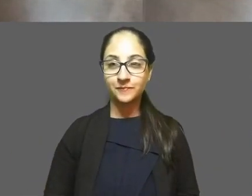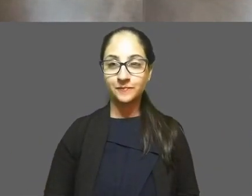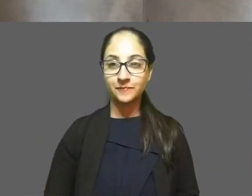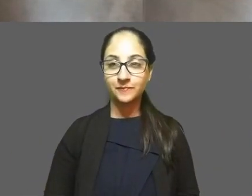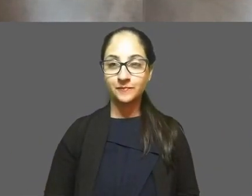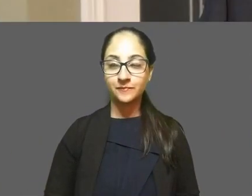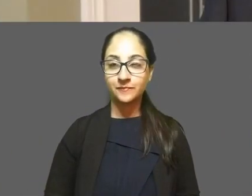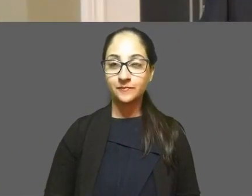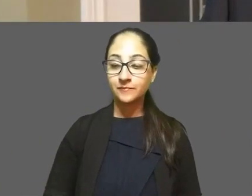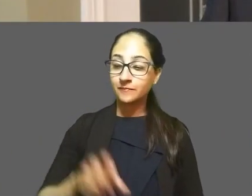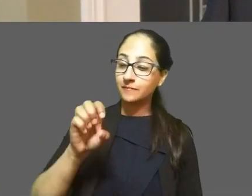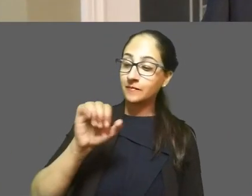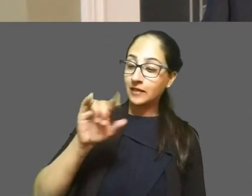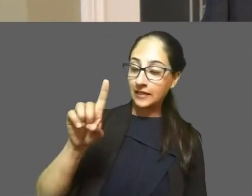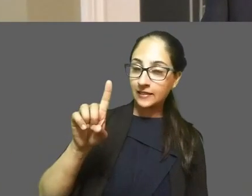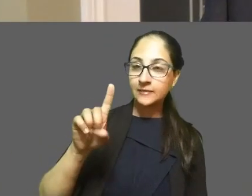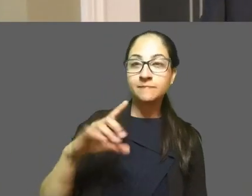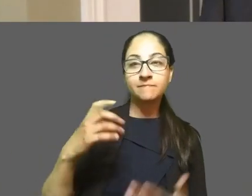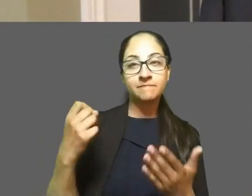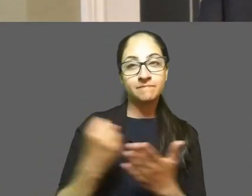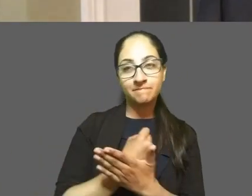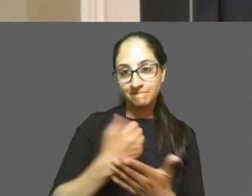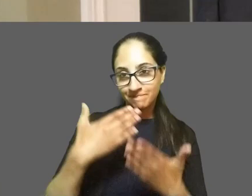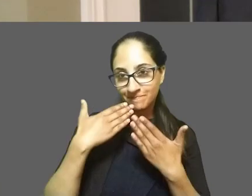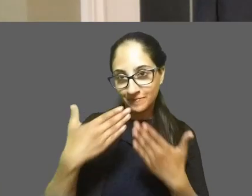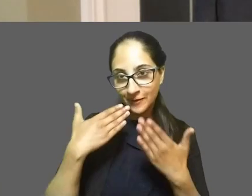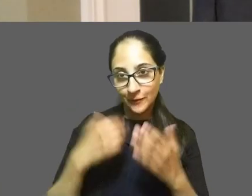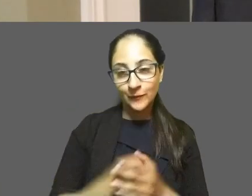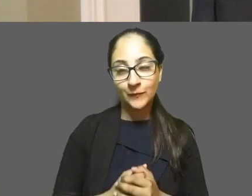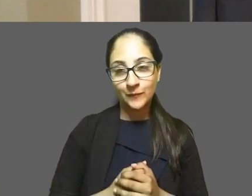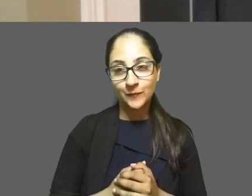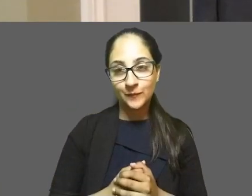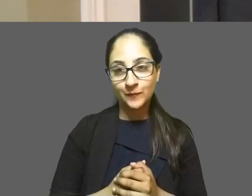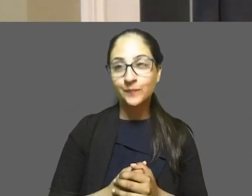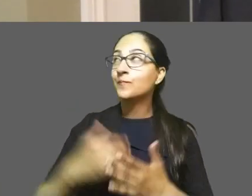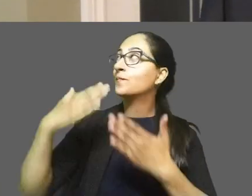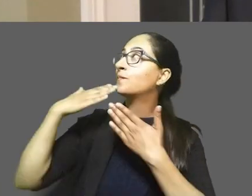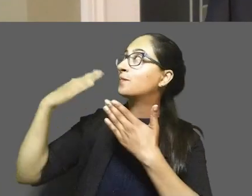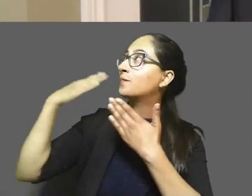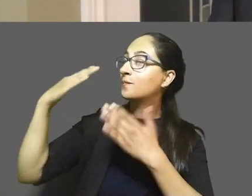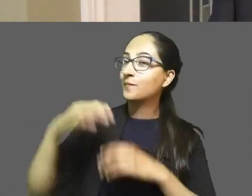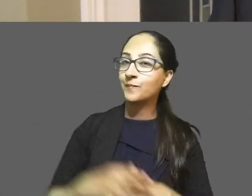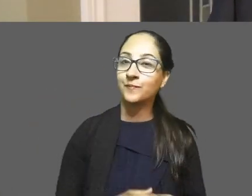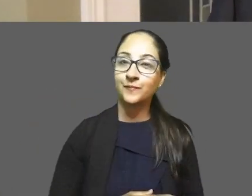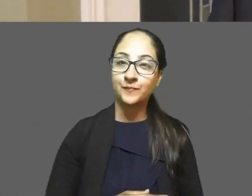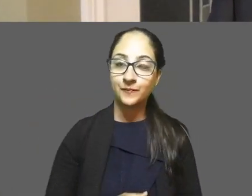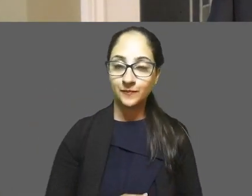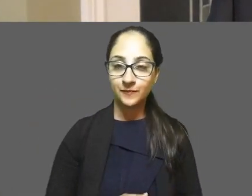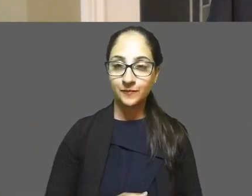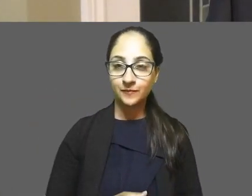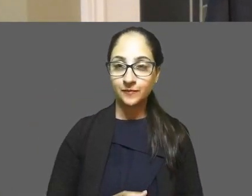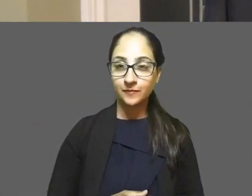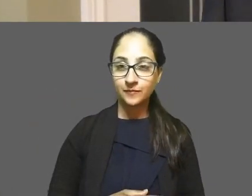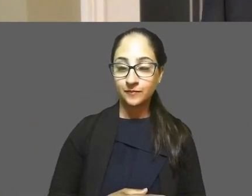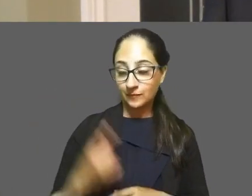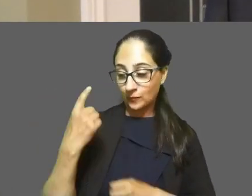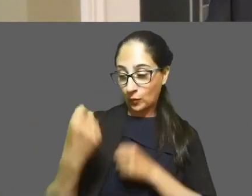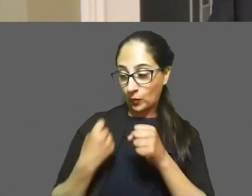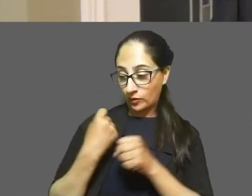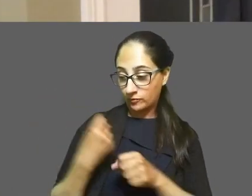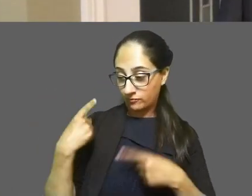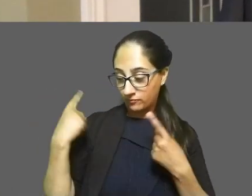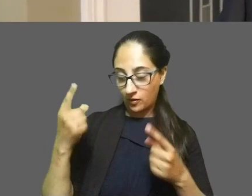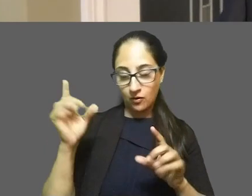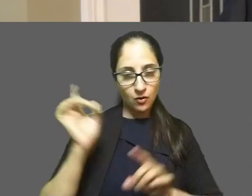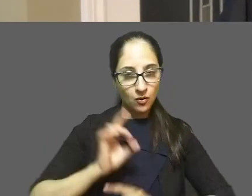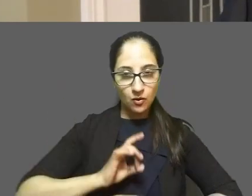s'envolent. Eid is about appreciating our blessings and giving shukrana. After the year we've all been